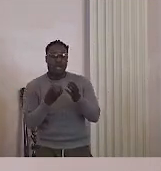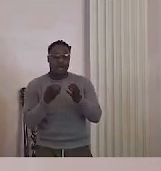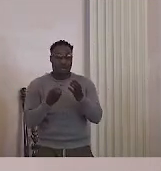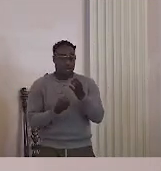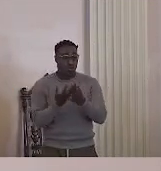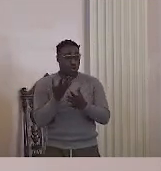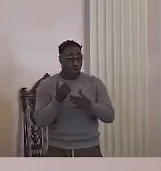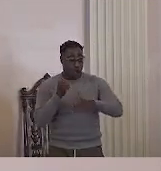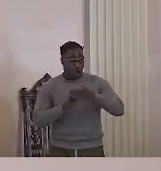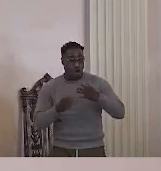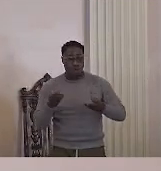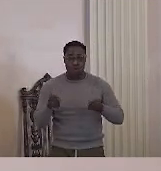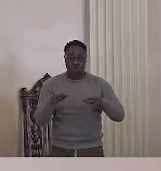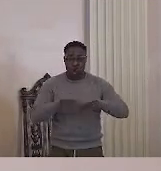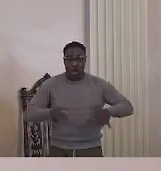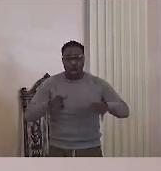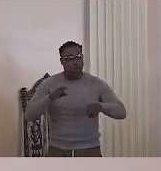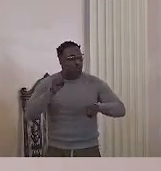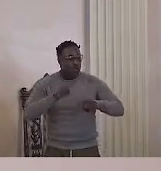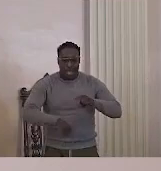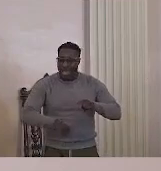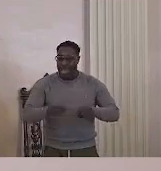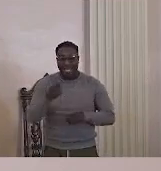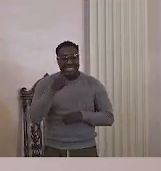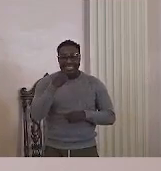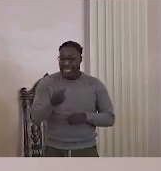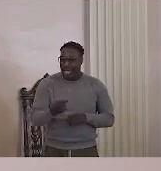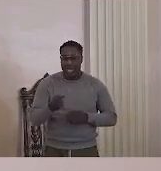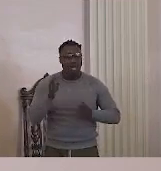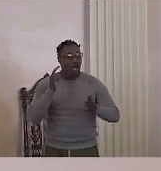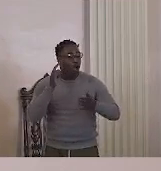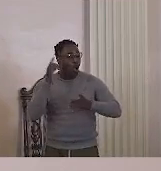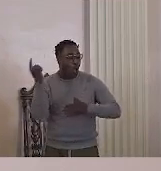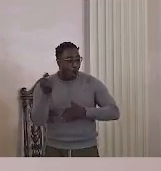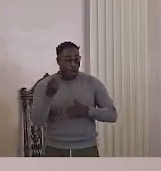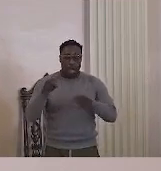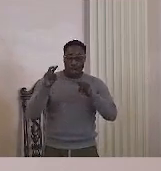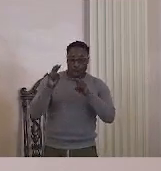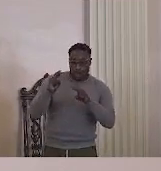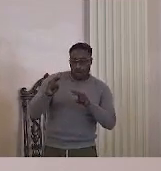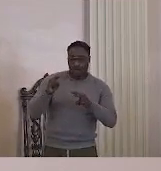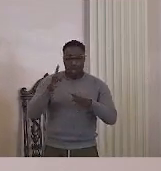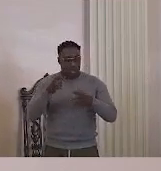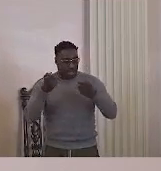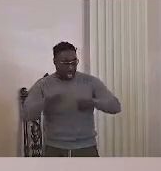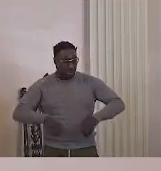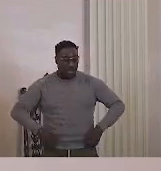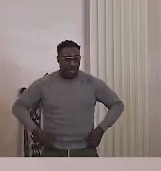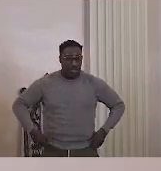underground. You cannot tell always by looking what is happening.